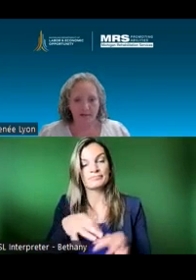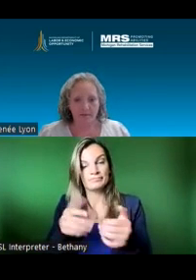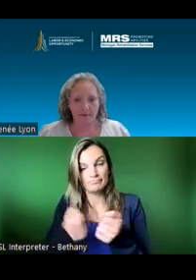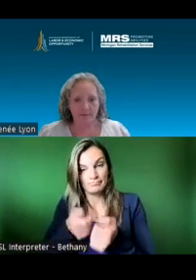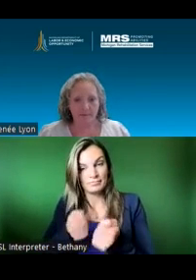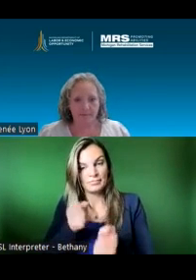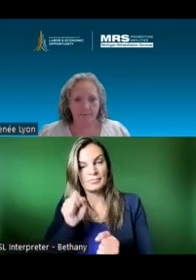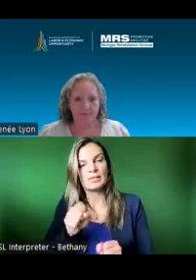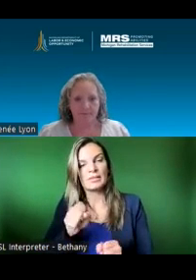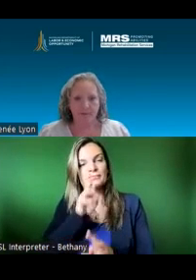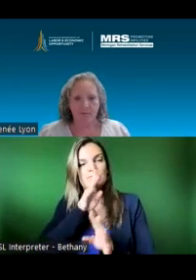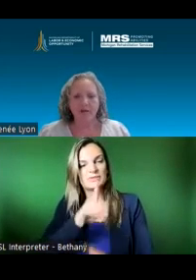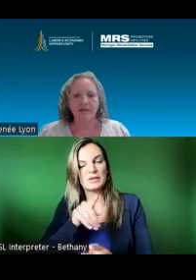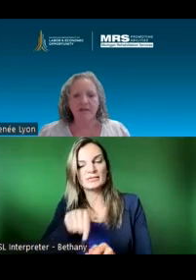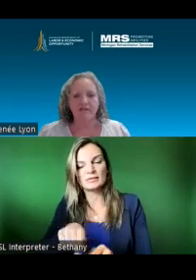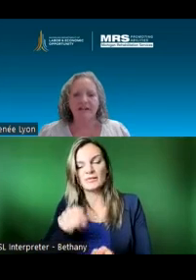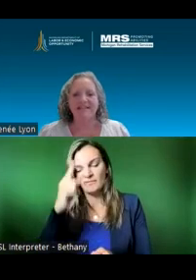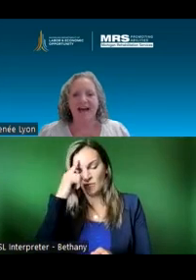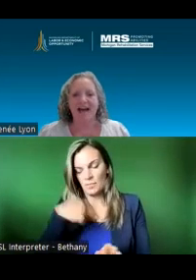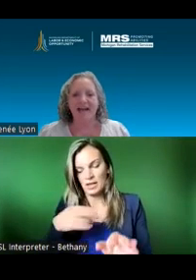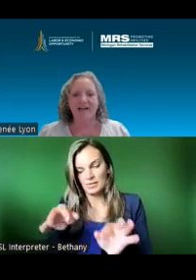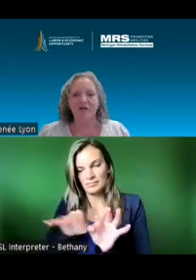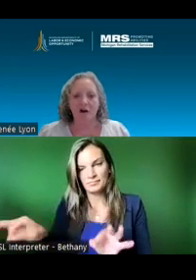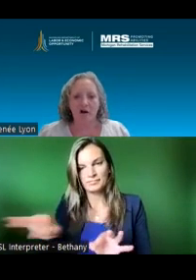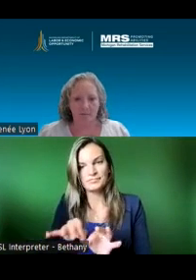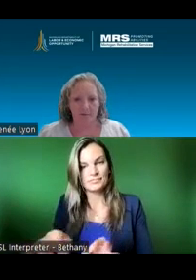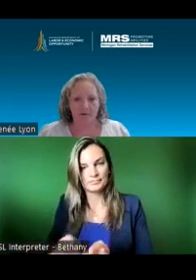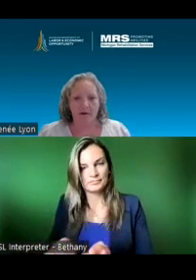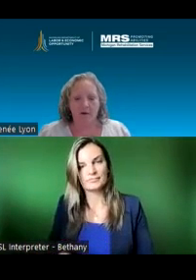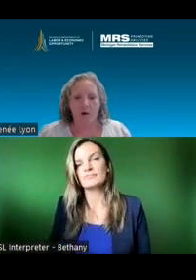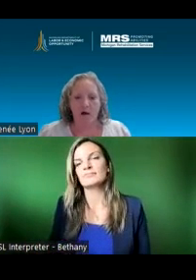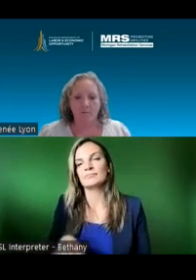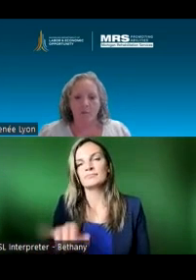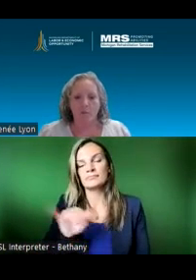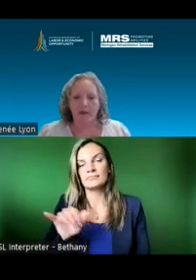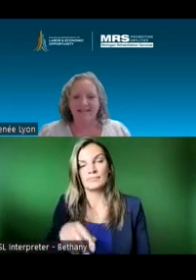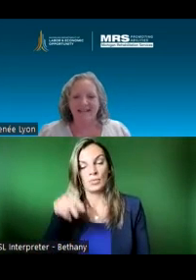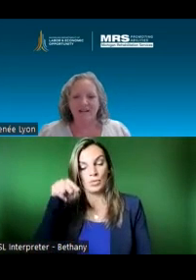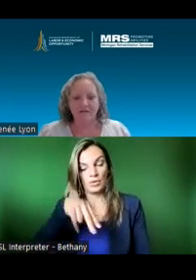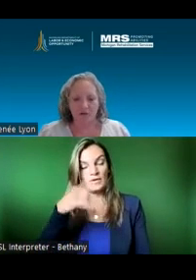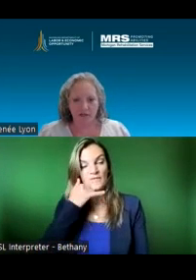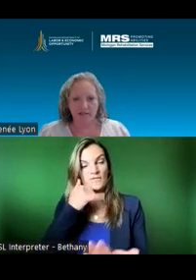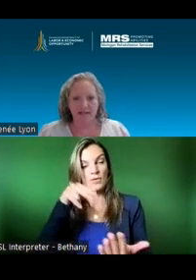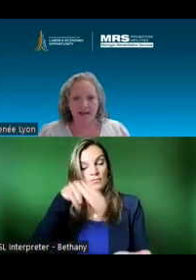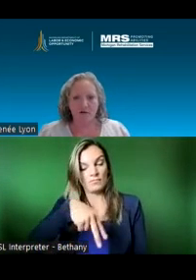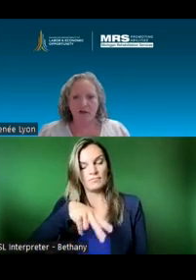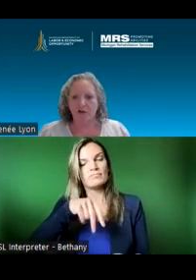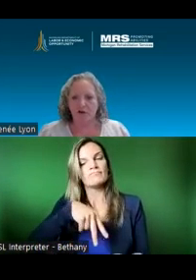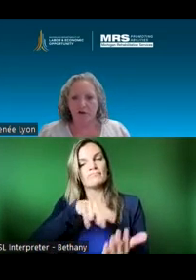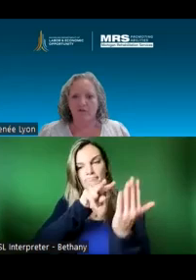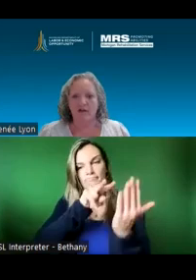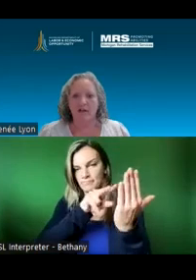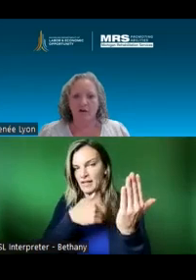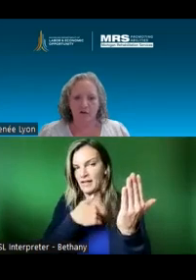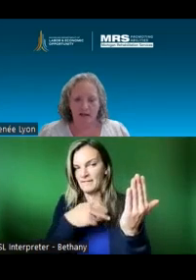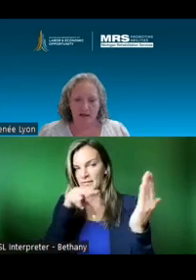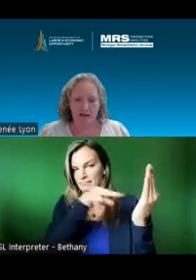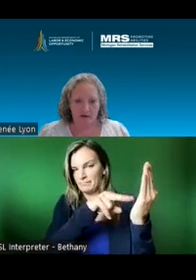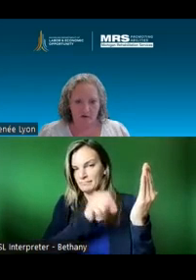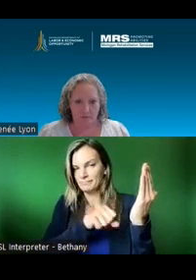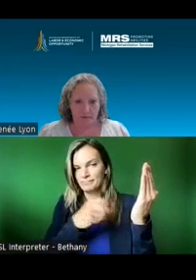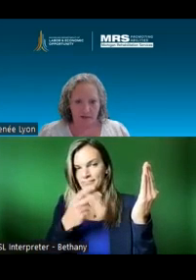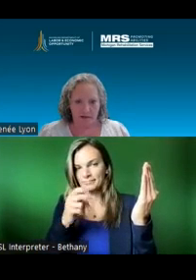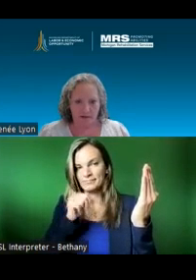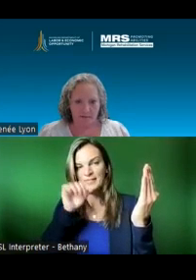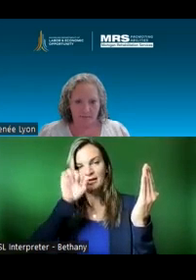whenever possible. Bring the device higher up instead of looking down and curving your neck